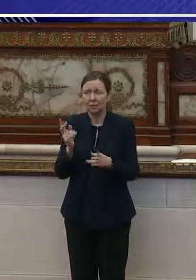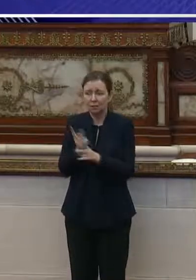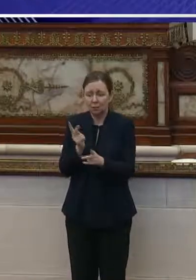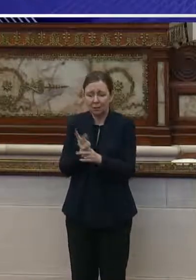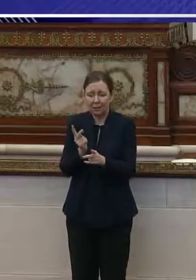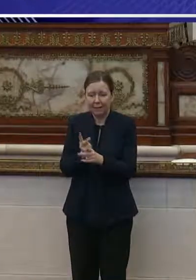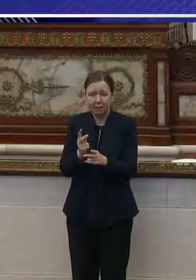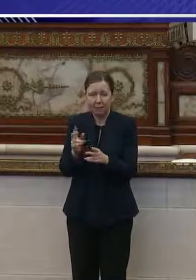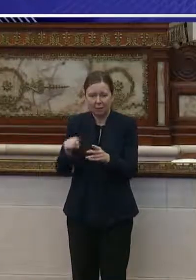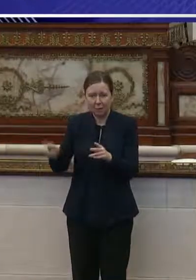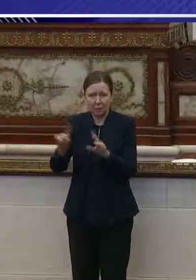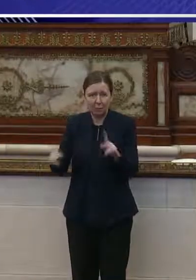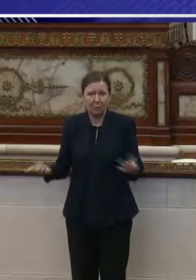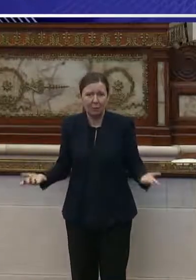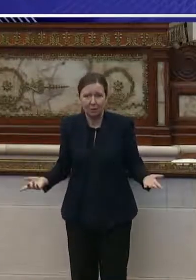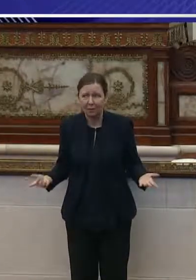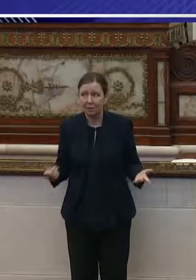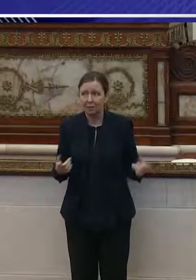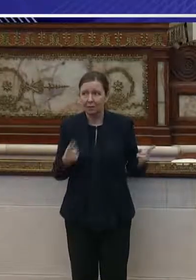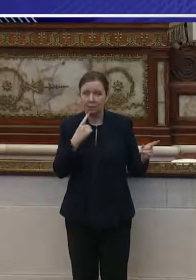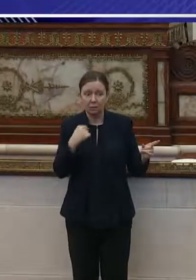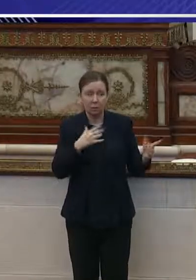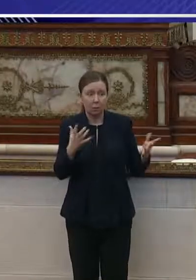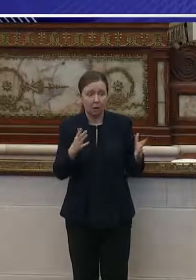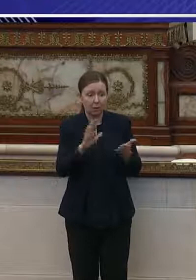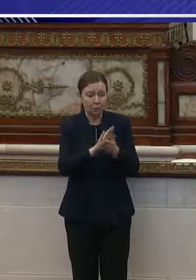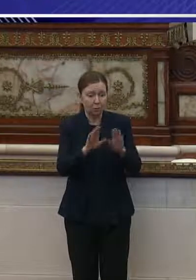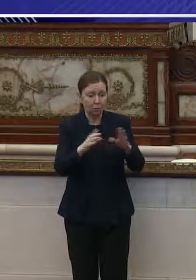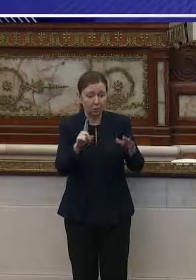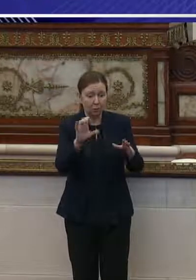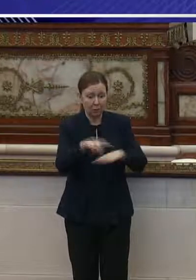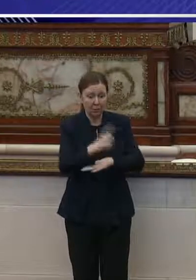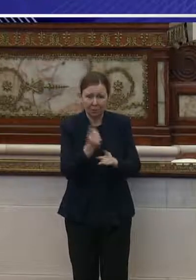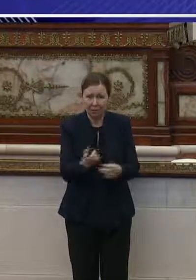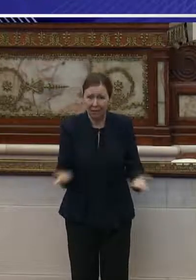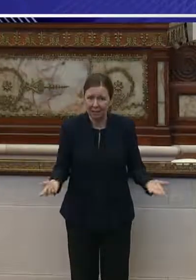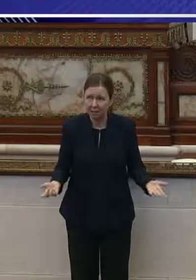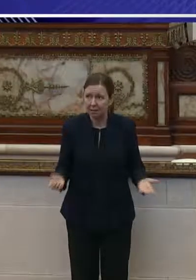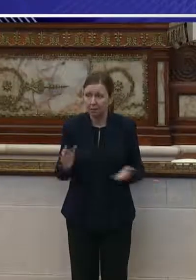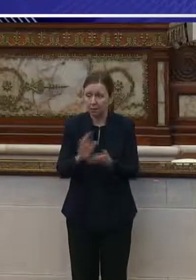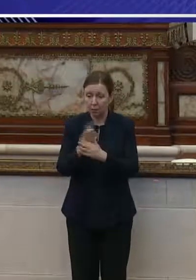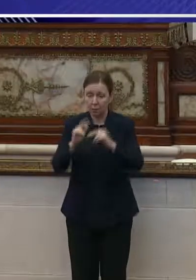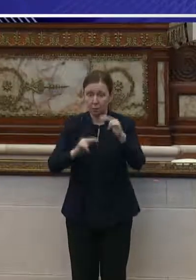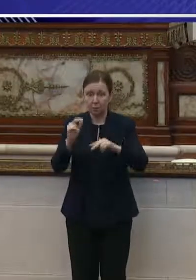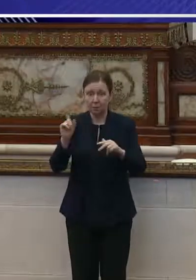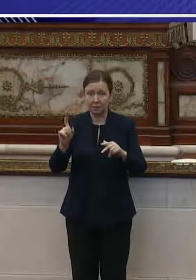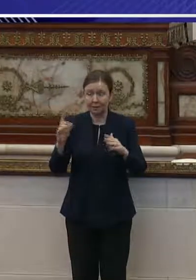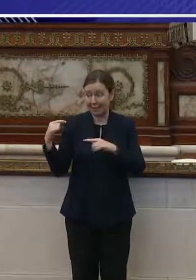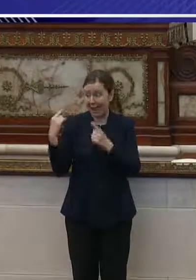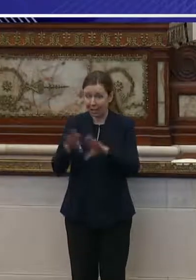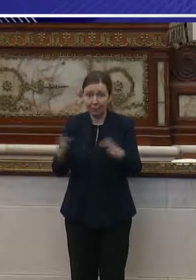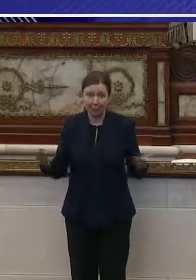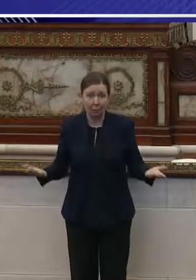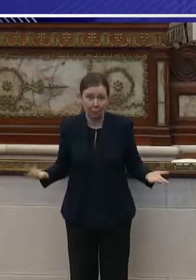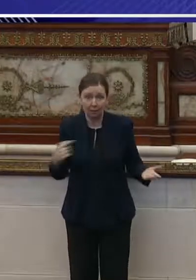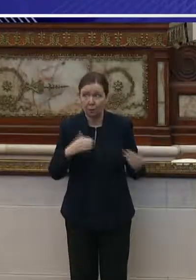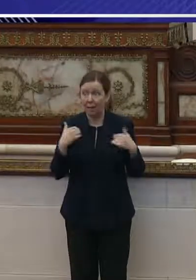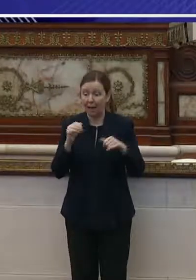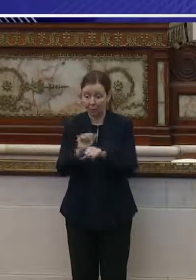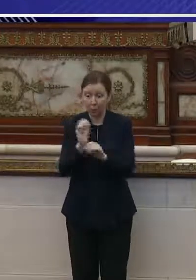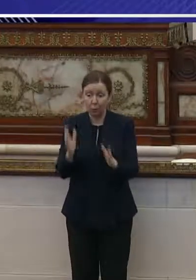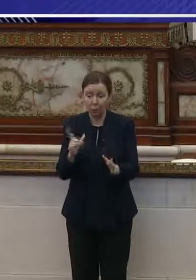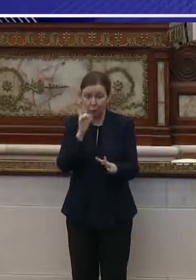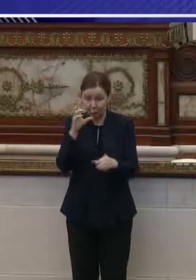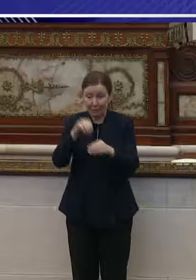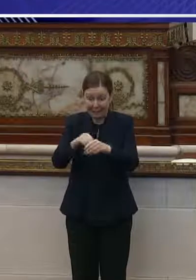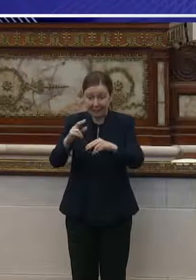those constituencies? They're the ones that are saying we want schools open in 100 days, right? School buildings have been open because we have workers who've been in